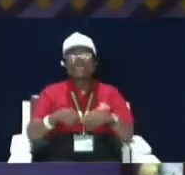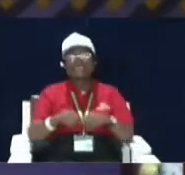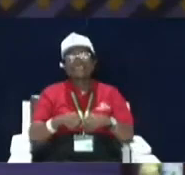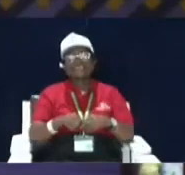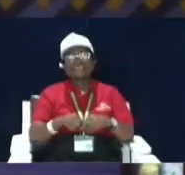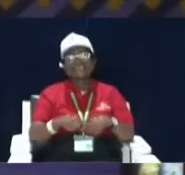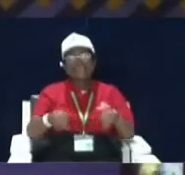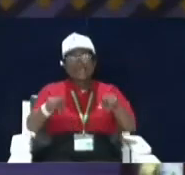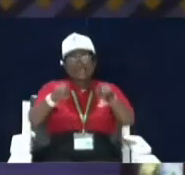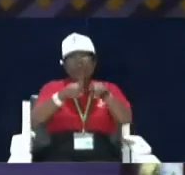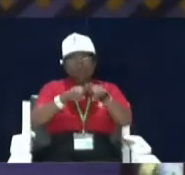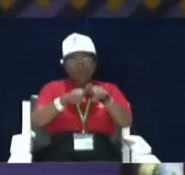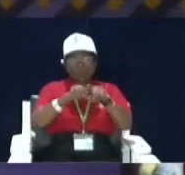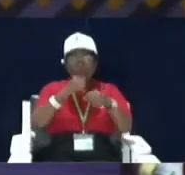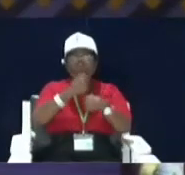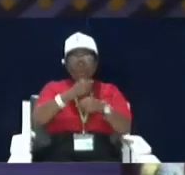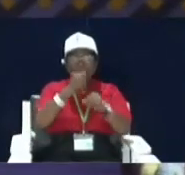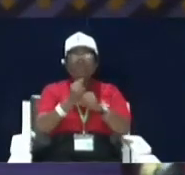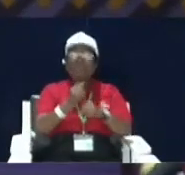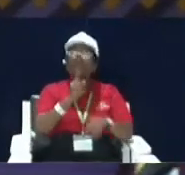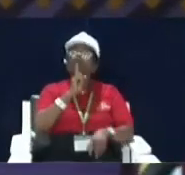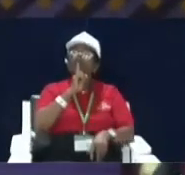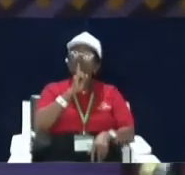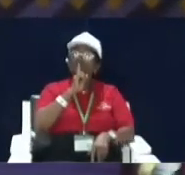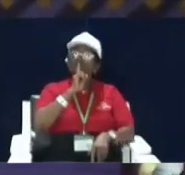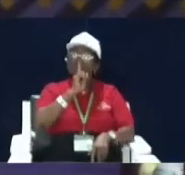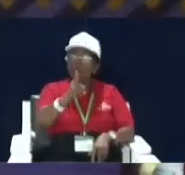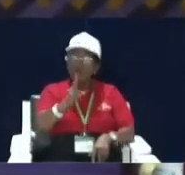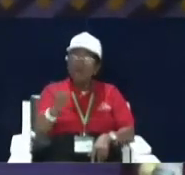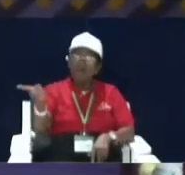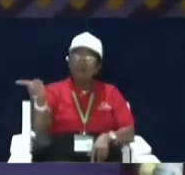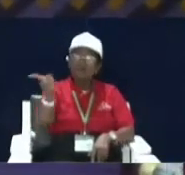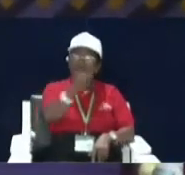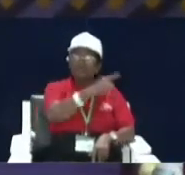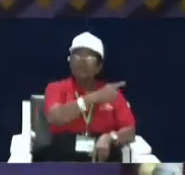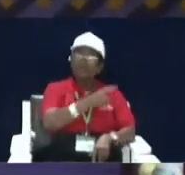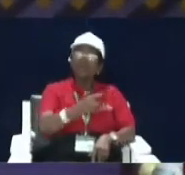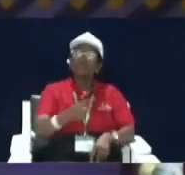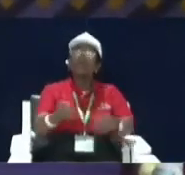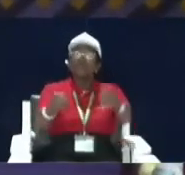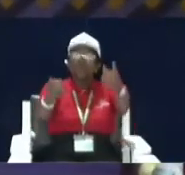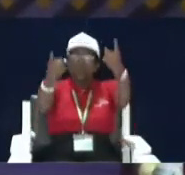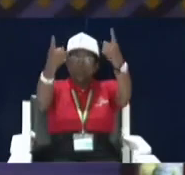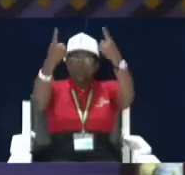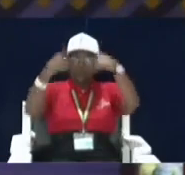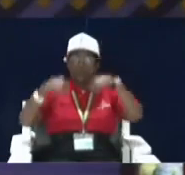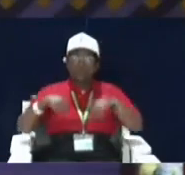So make sure you come and you'll be mightily blessed.